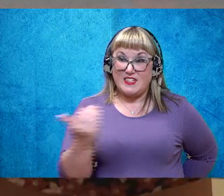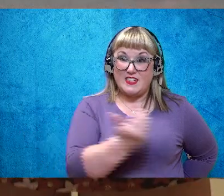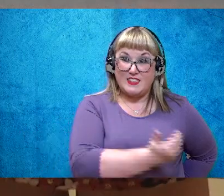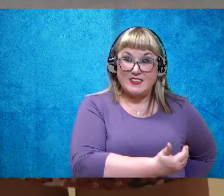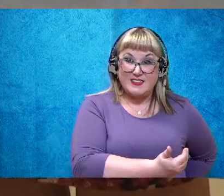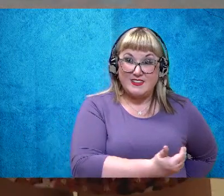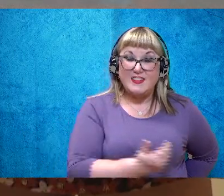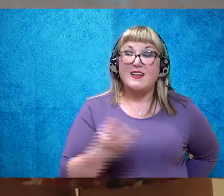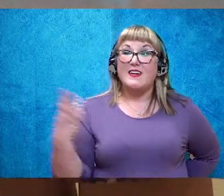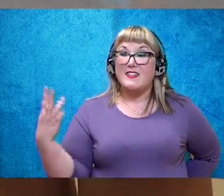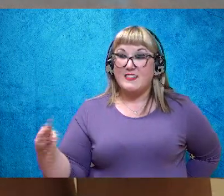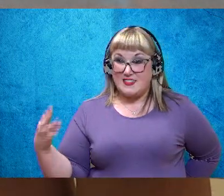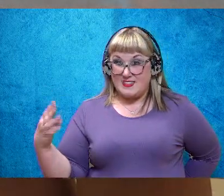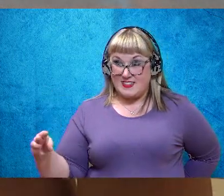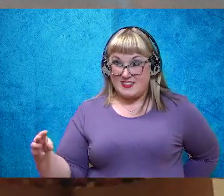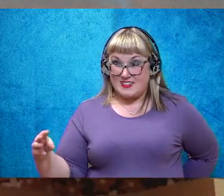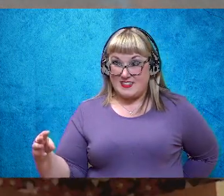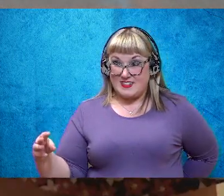15,